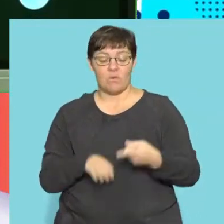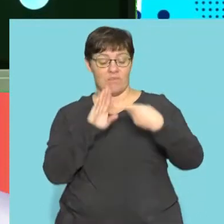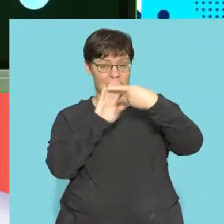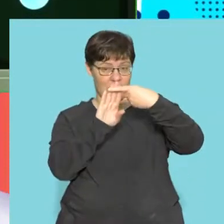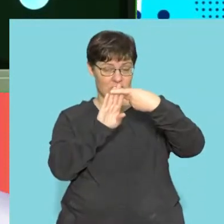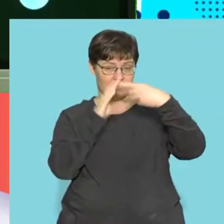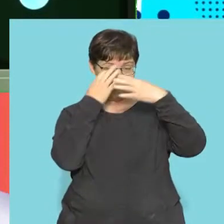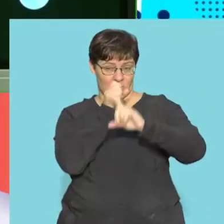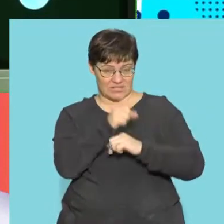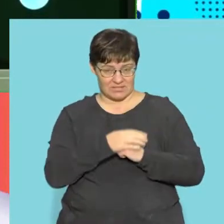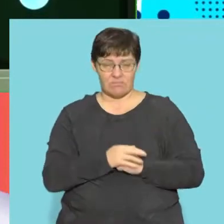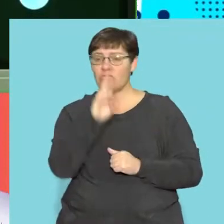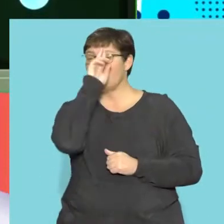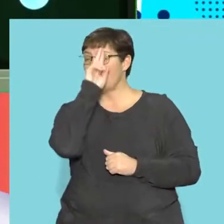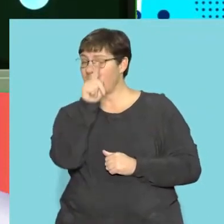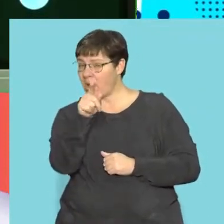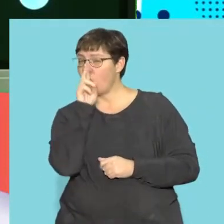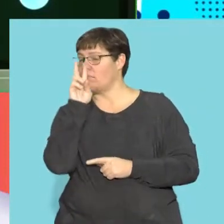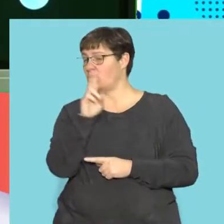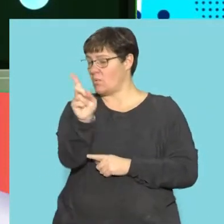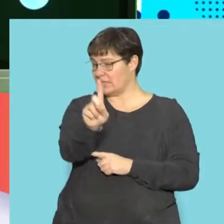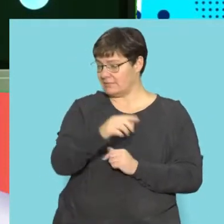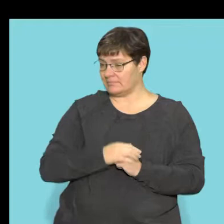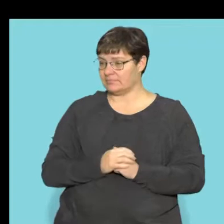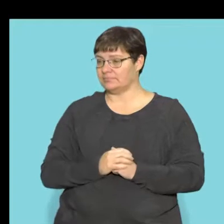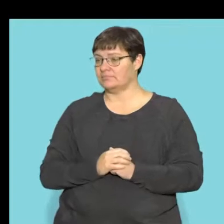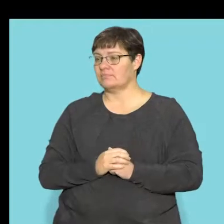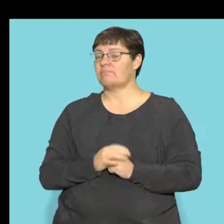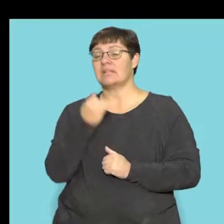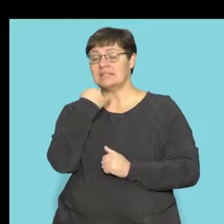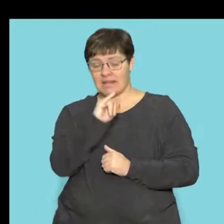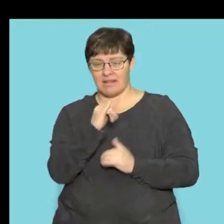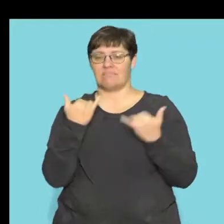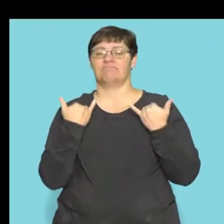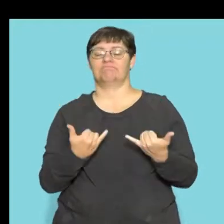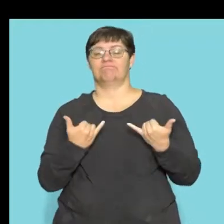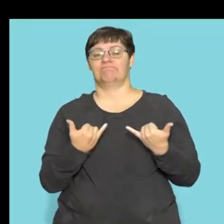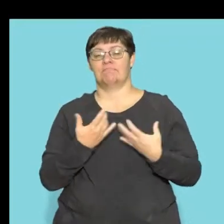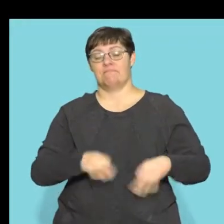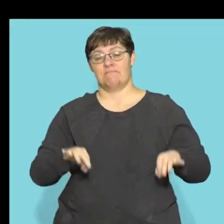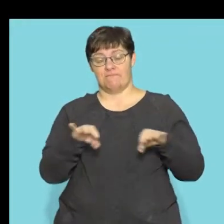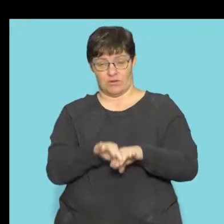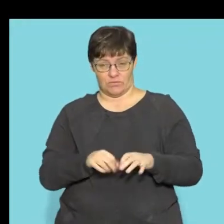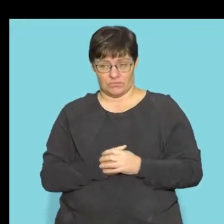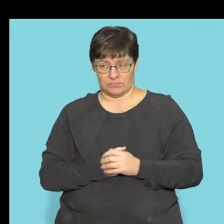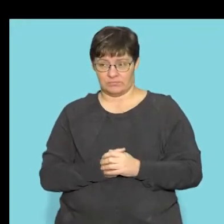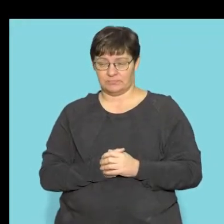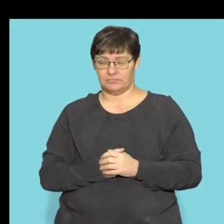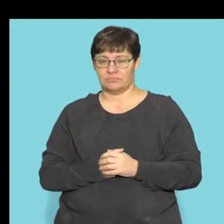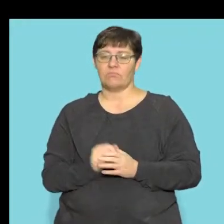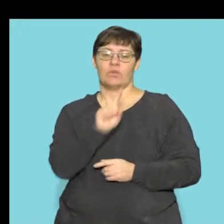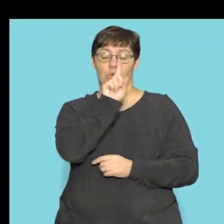But quickly, remember what we are looking at. We are still looking at the concept of a present value.